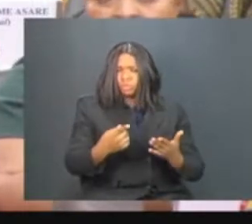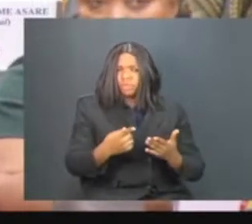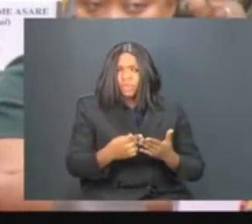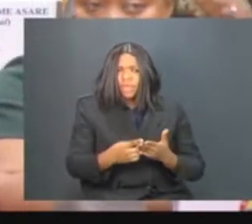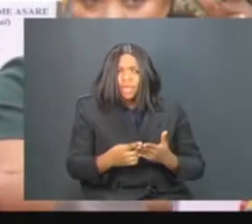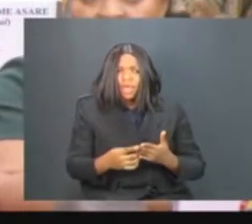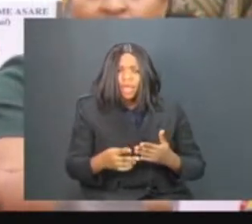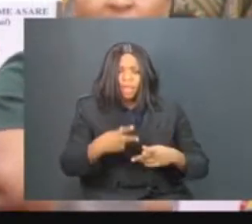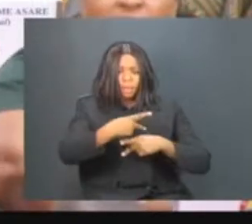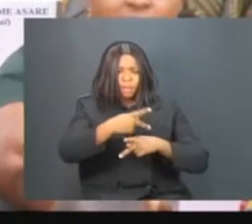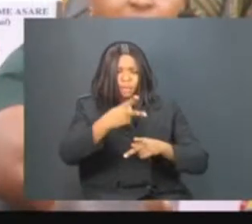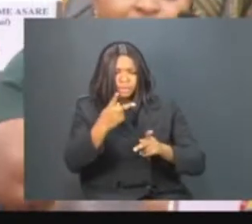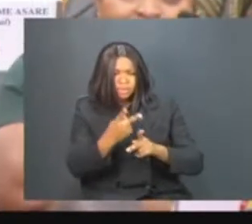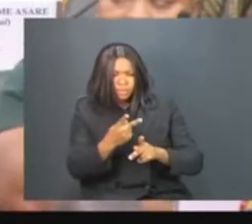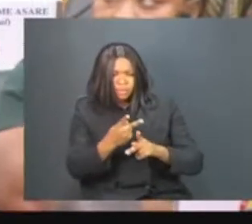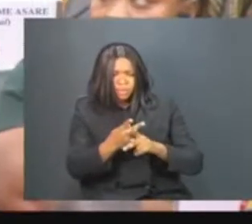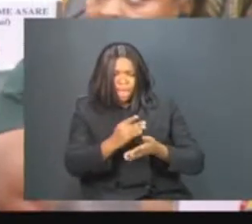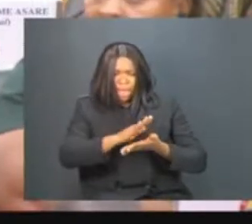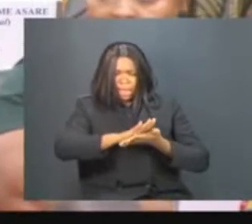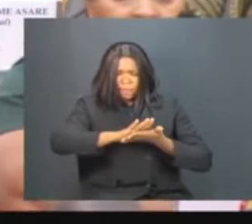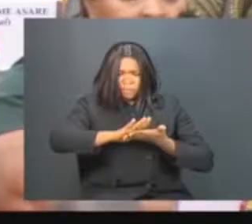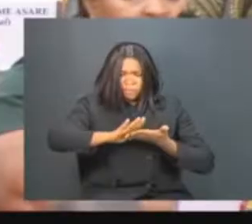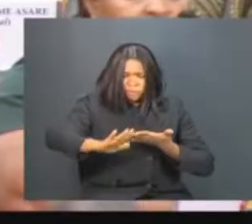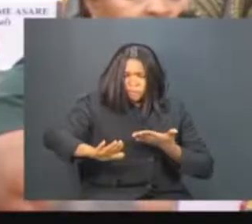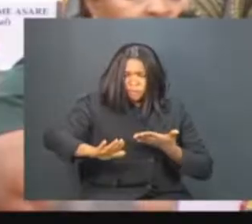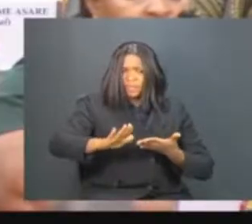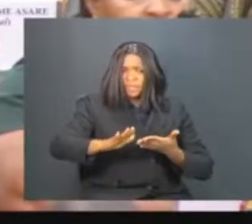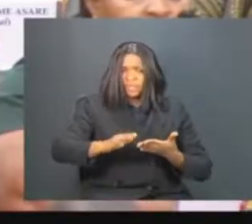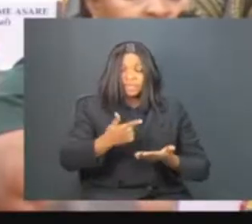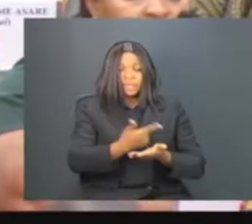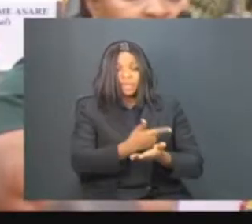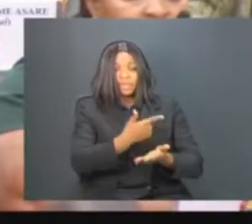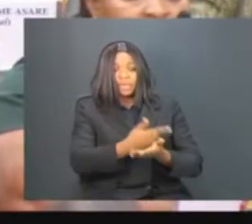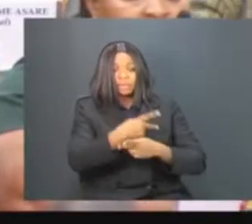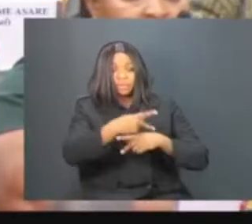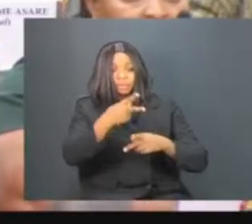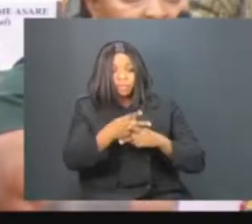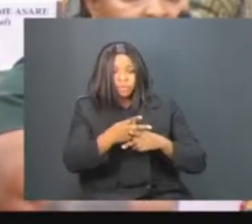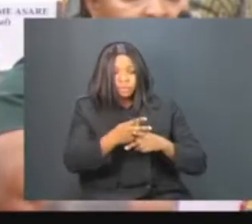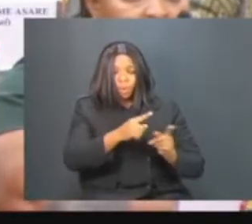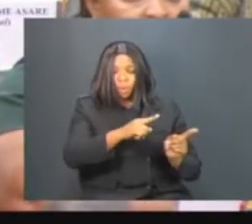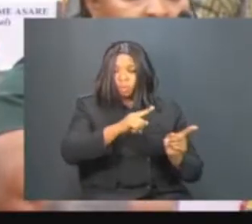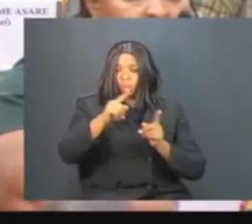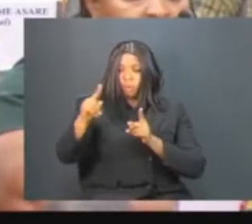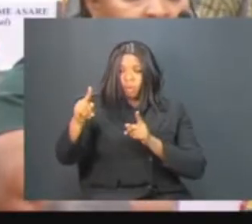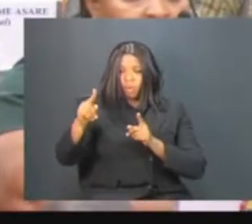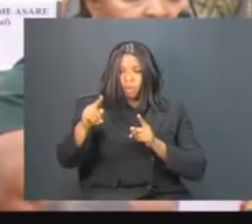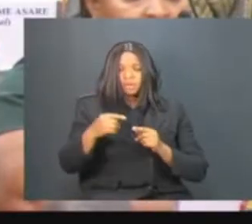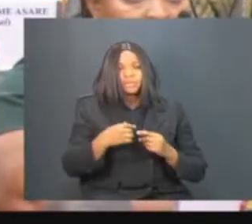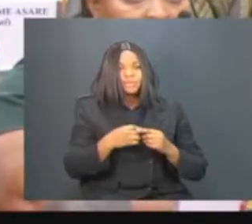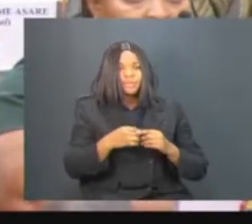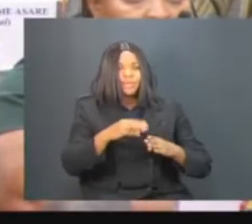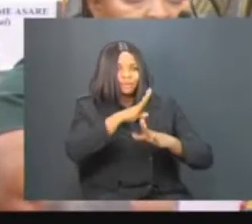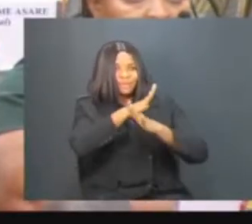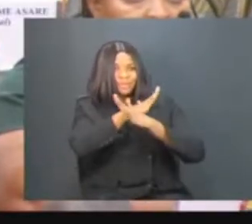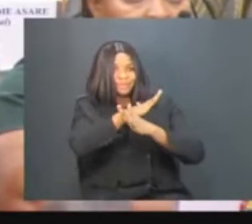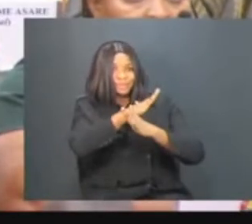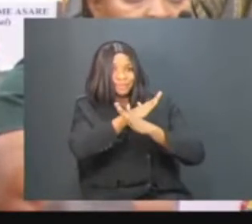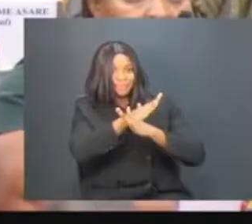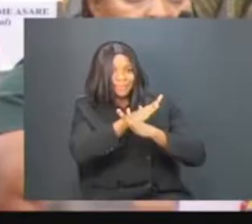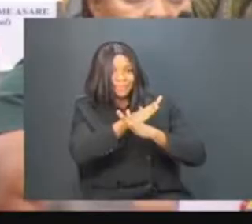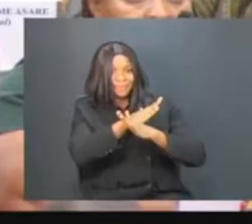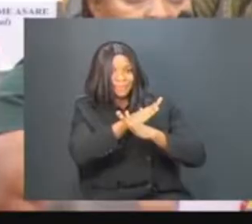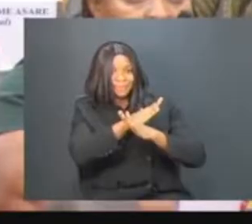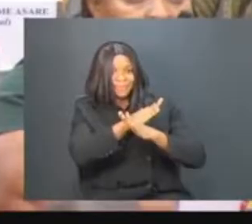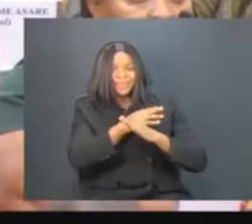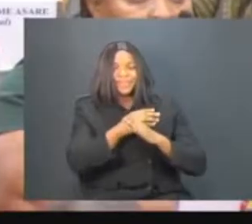finished Ghanaian products by arriving in Zambia in his beautiful Ghanaian fugu.